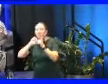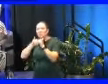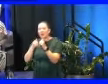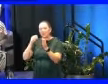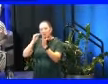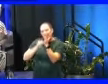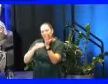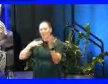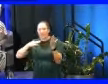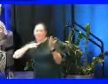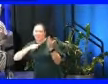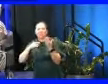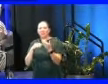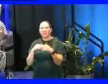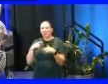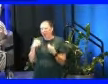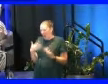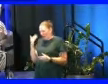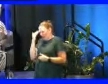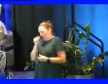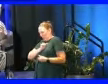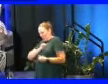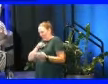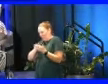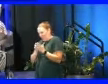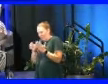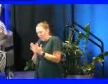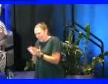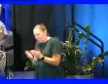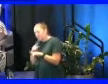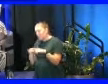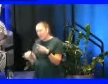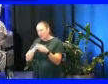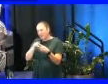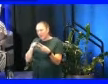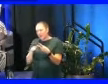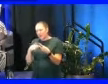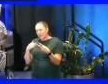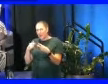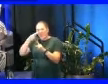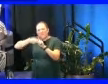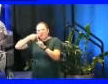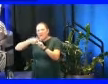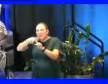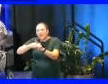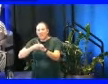do applications, which I was already familiar with. I read a lot of books. But every month,